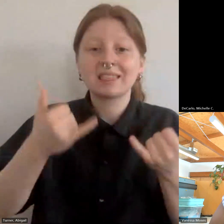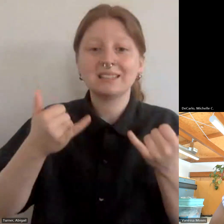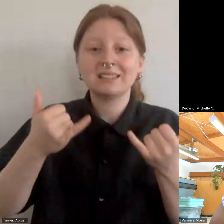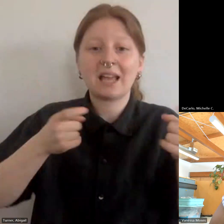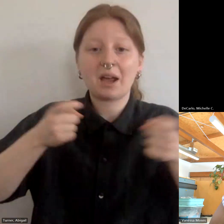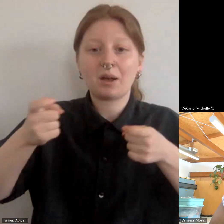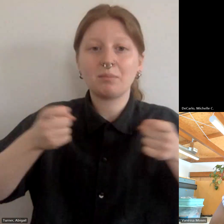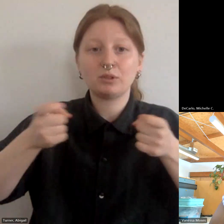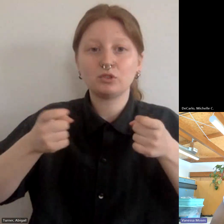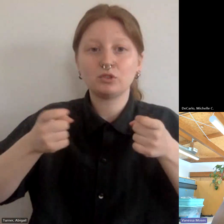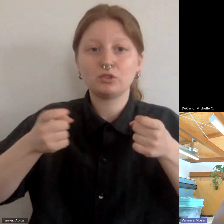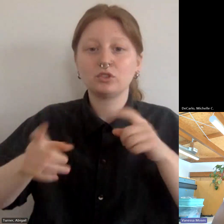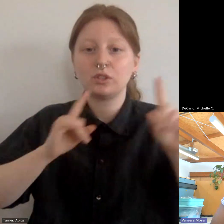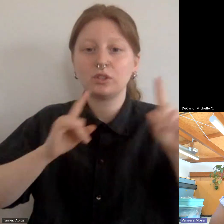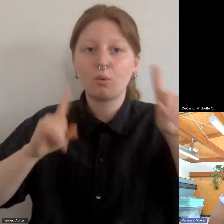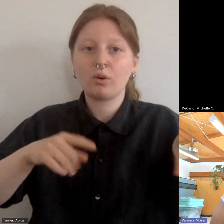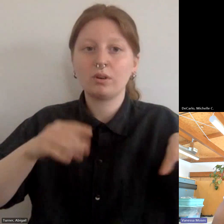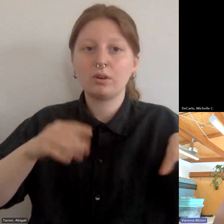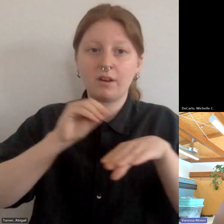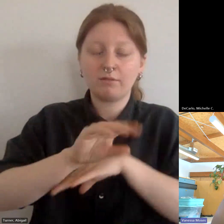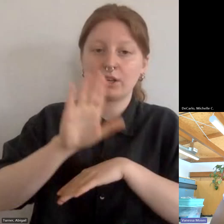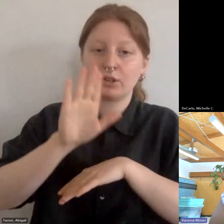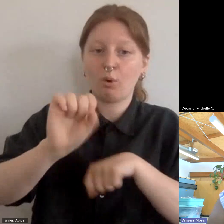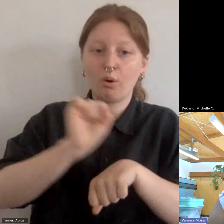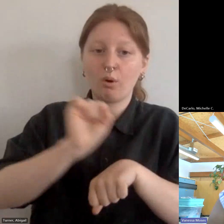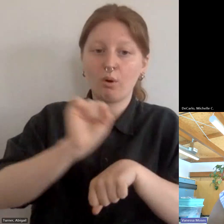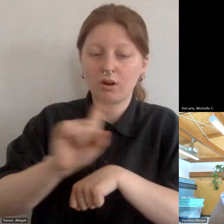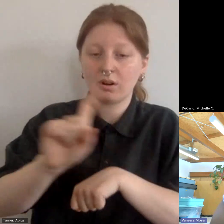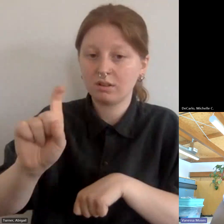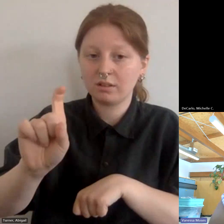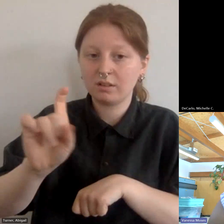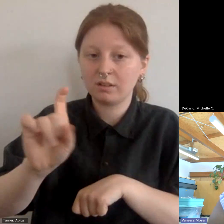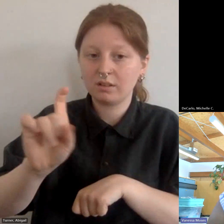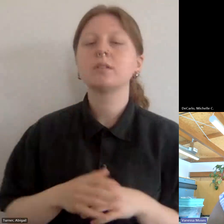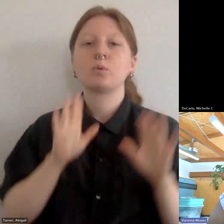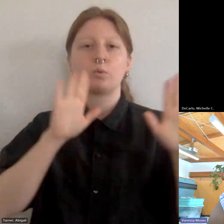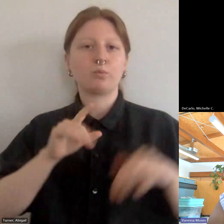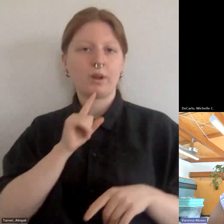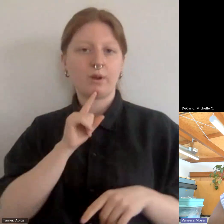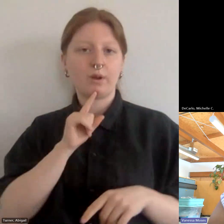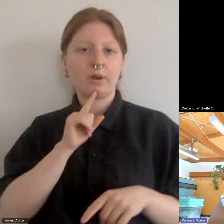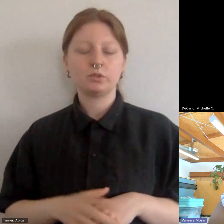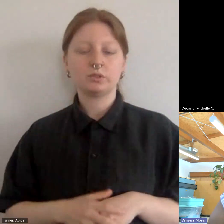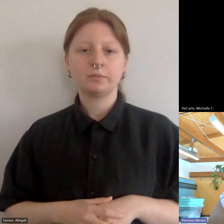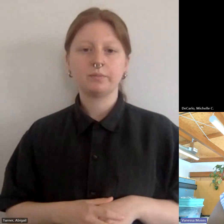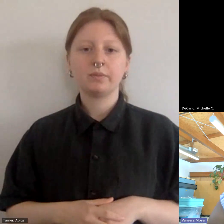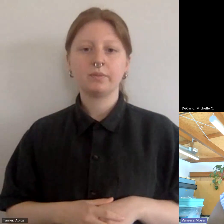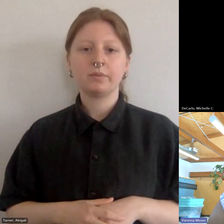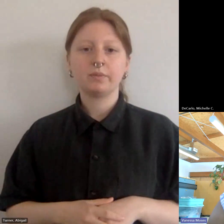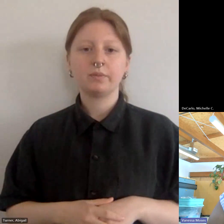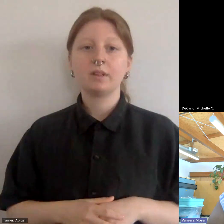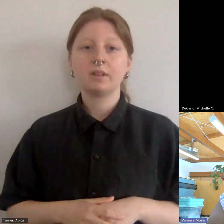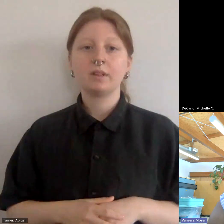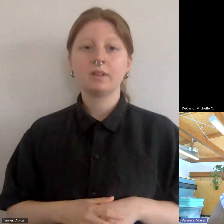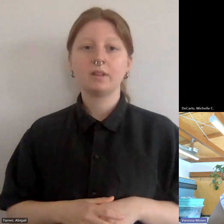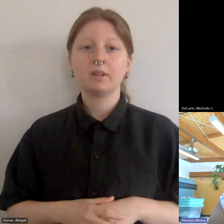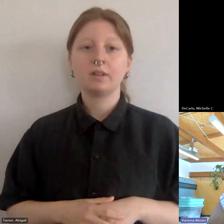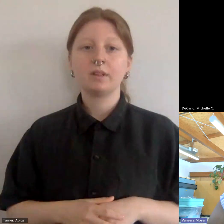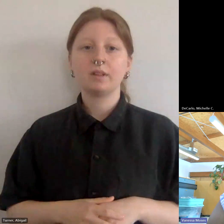your work? That is a great question. So I would say the Trump